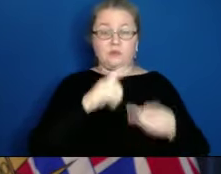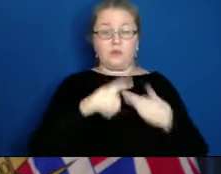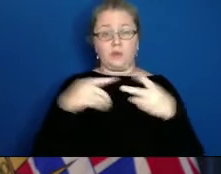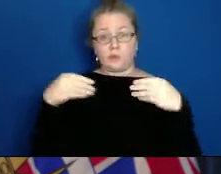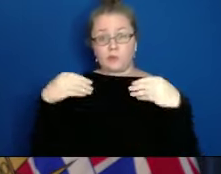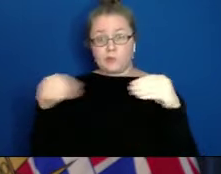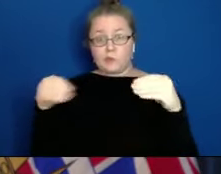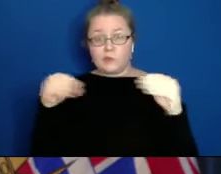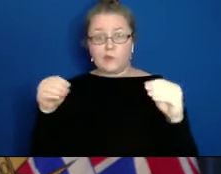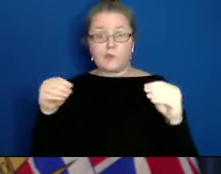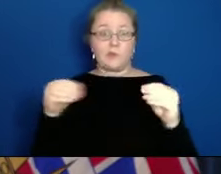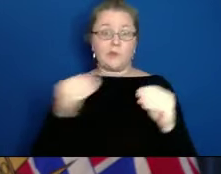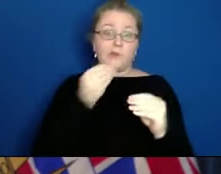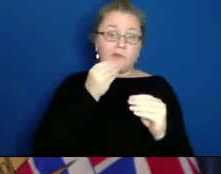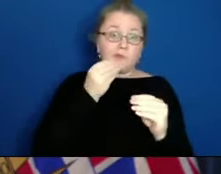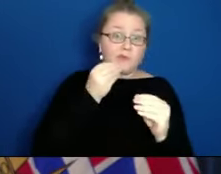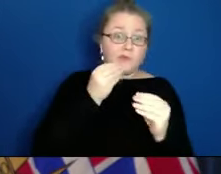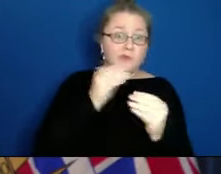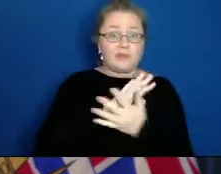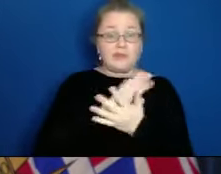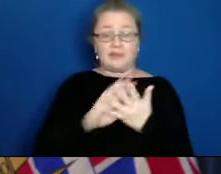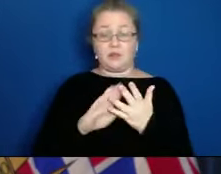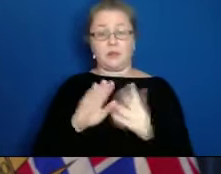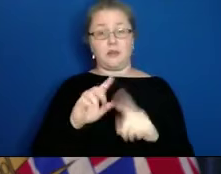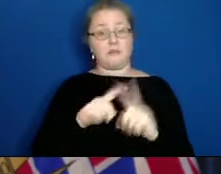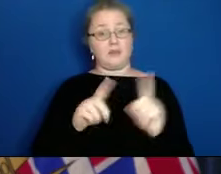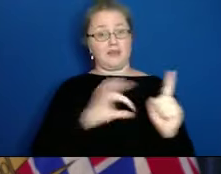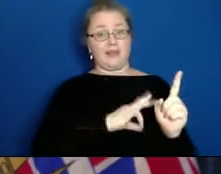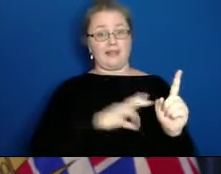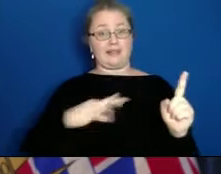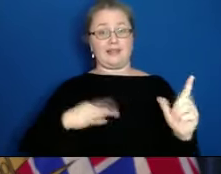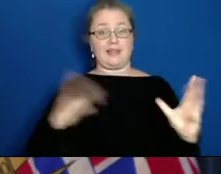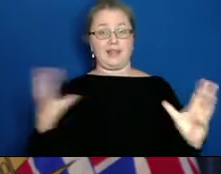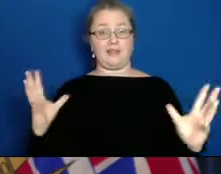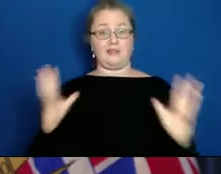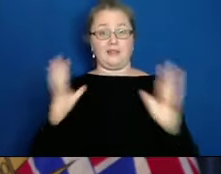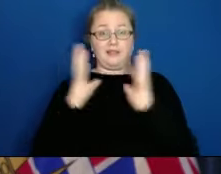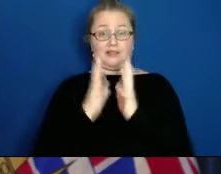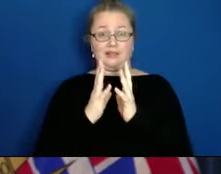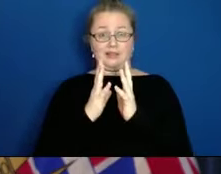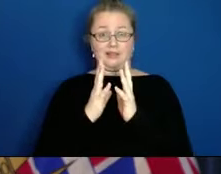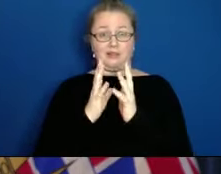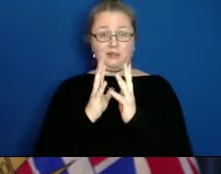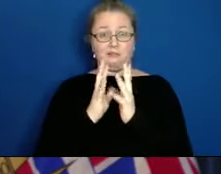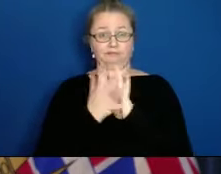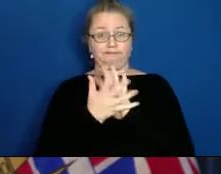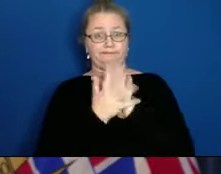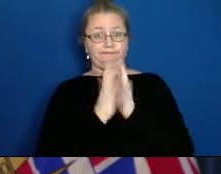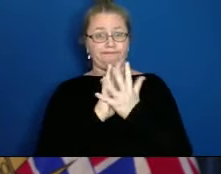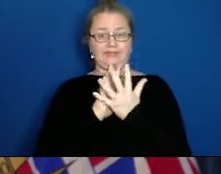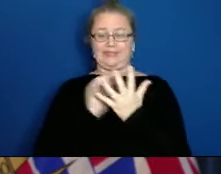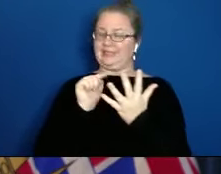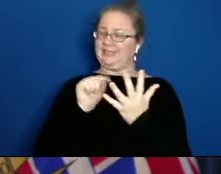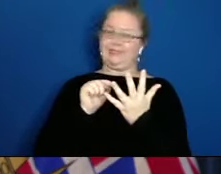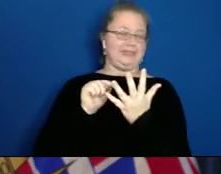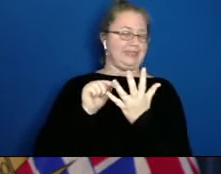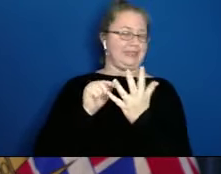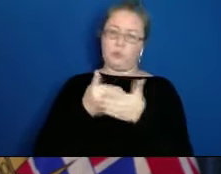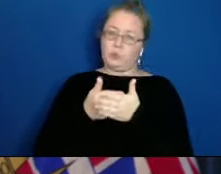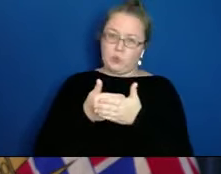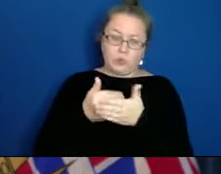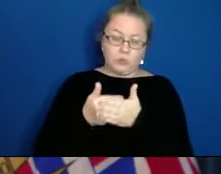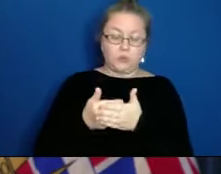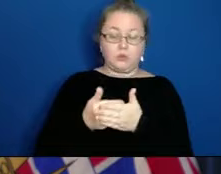outlets, where staff are gathering together. We've seen it in every setting from